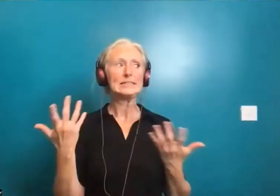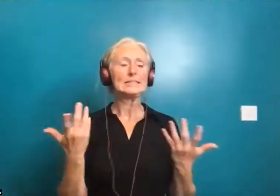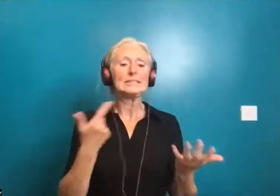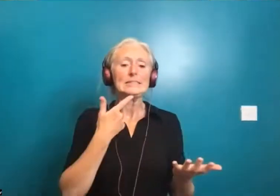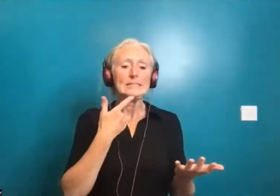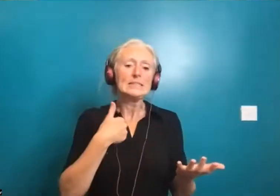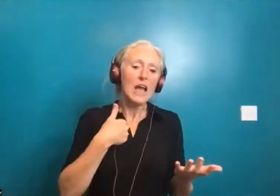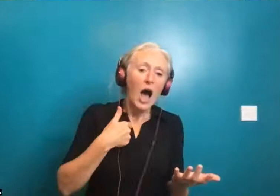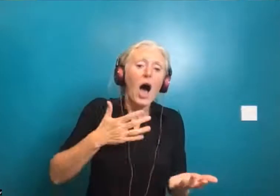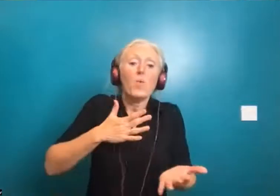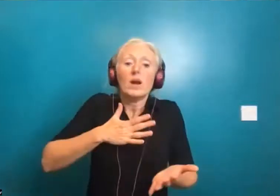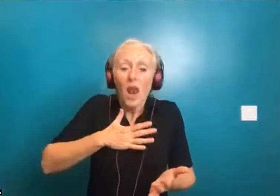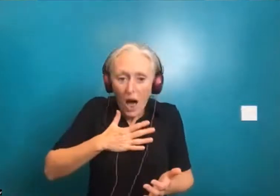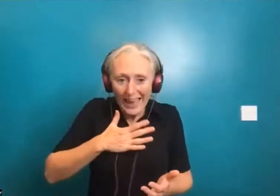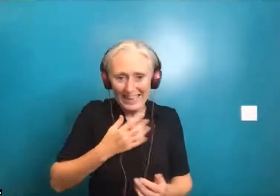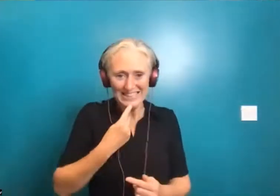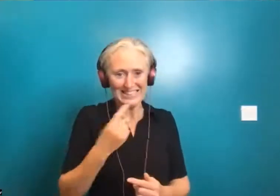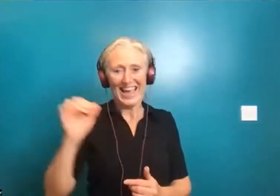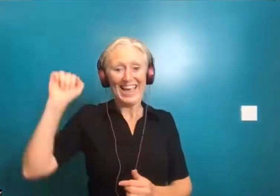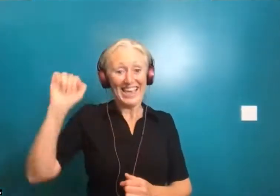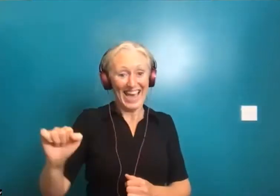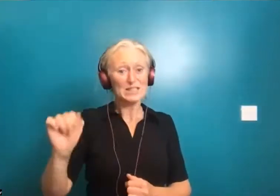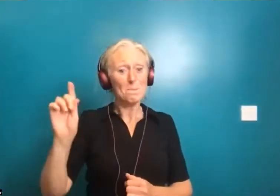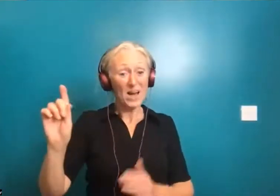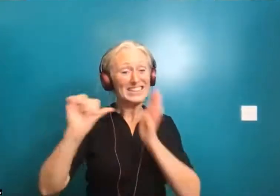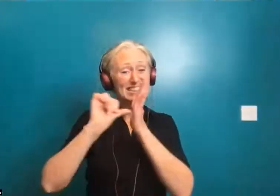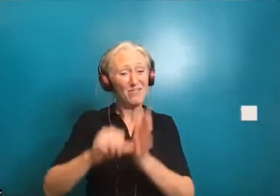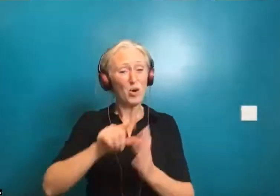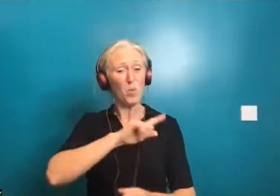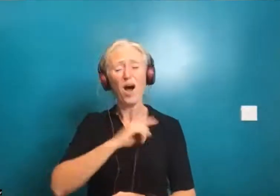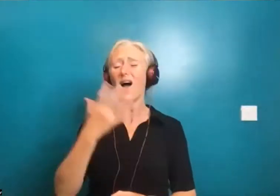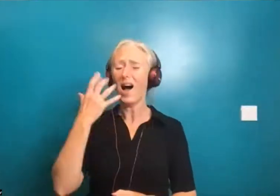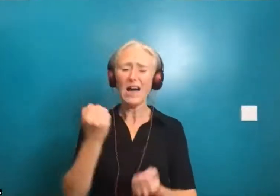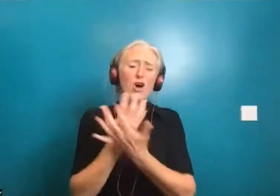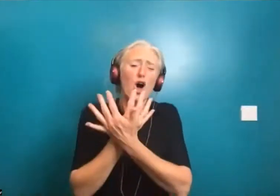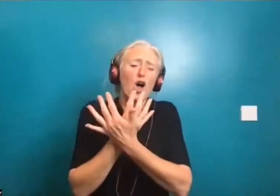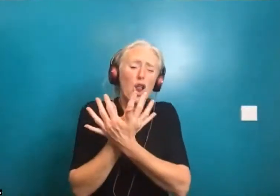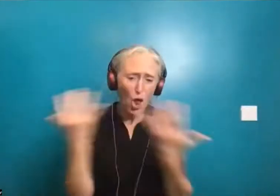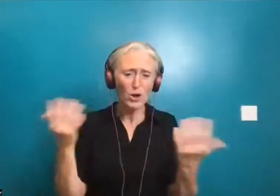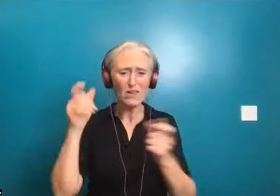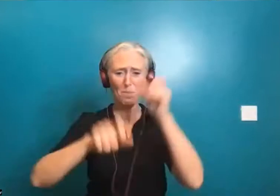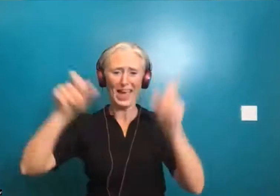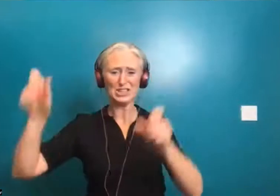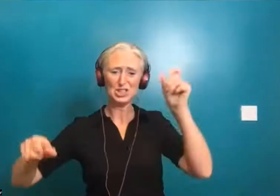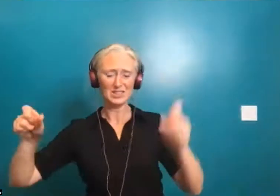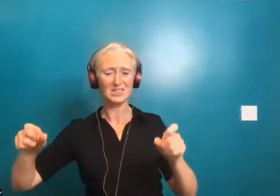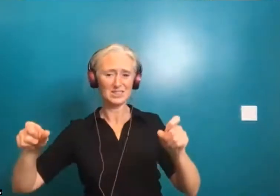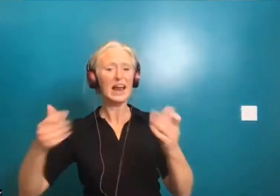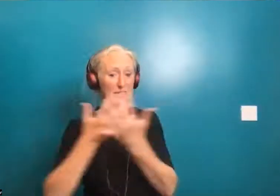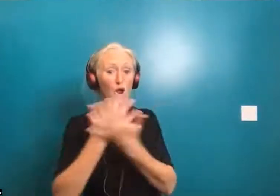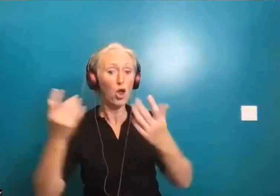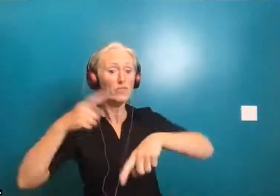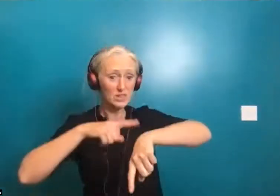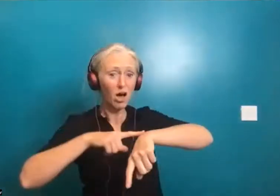I now have lots and lots of patients, and I would then be spending a lot of time doing that. So I would just advise